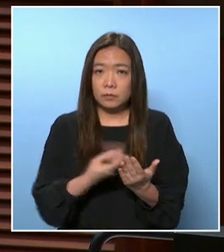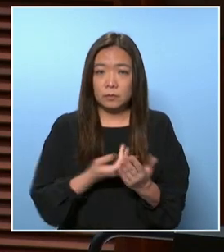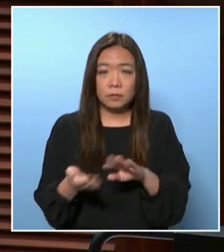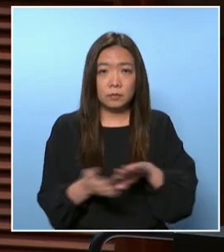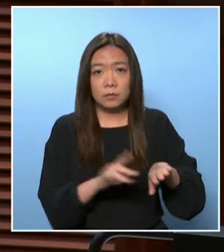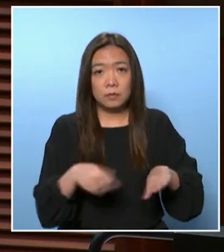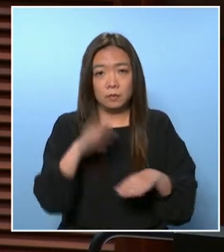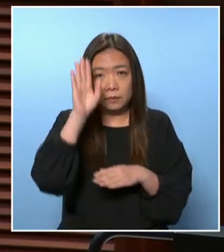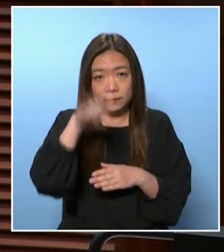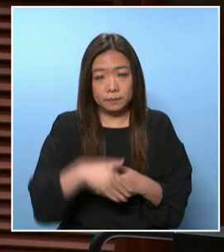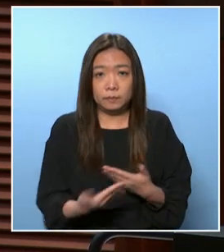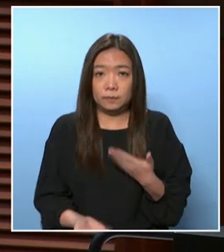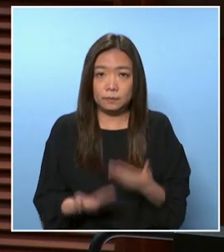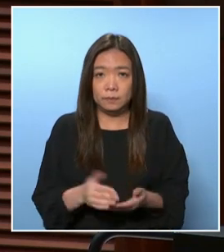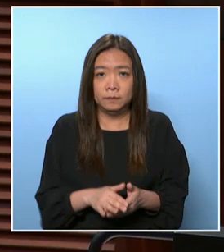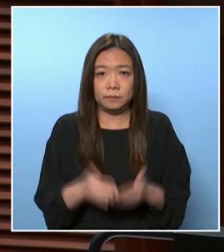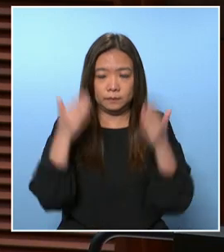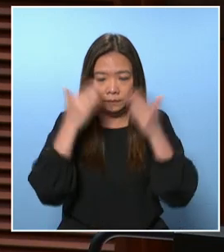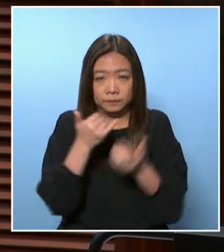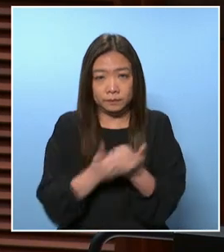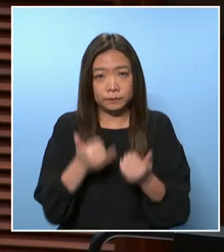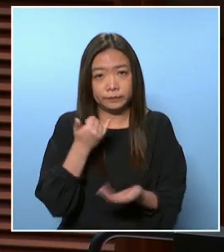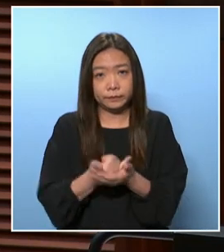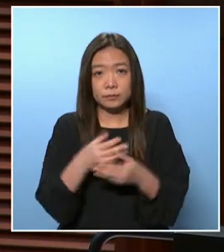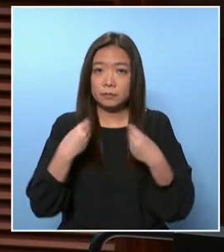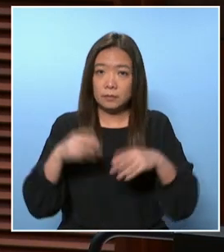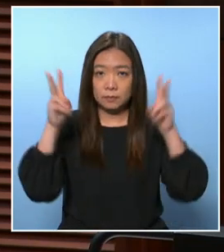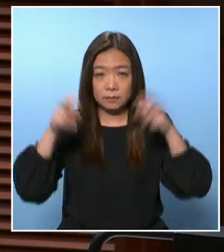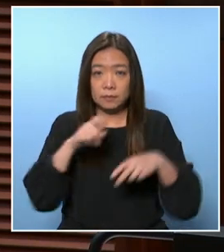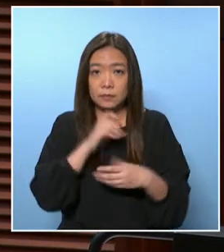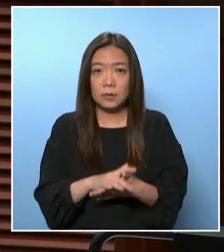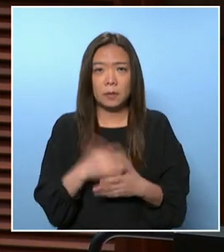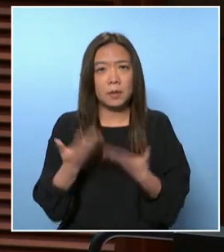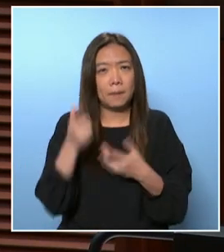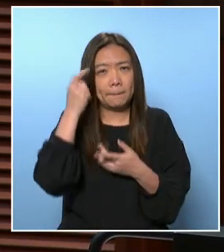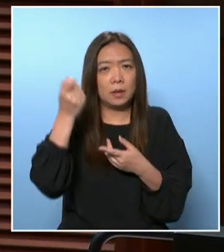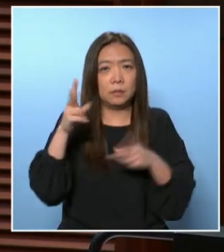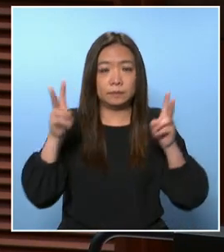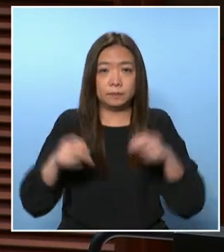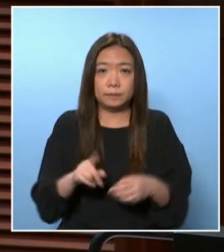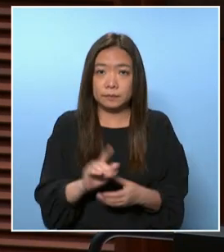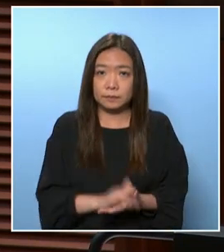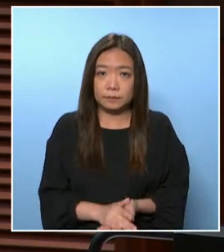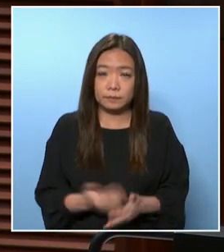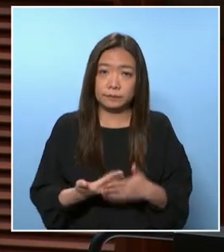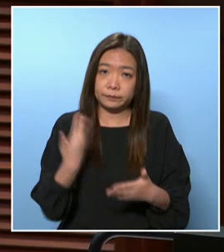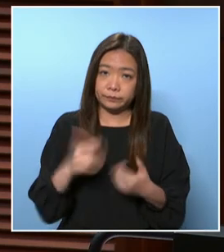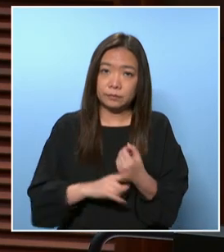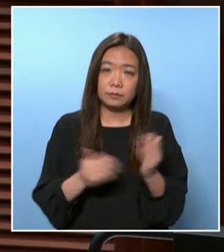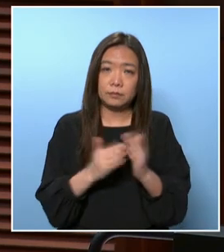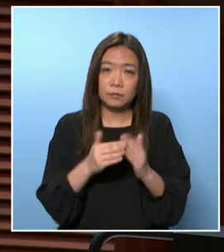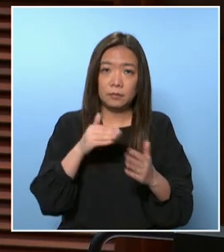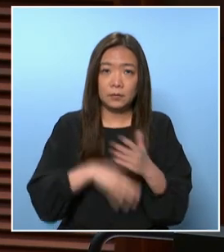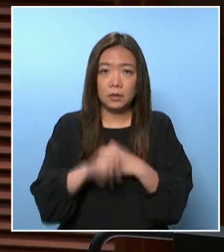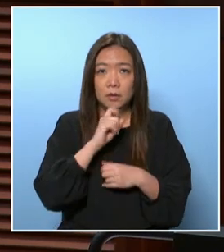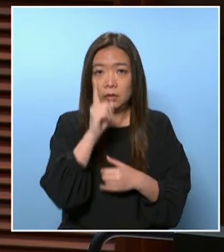the paper you mentioned that there will be life and death education that will be mounted. This is a sensitive